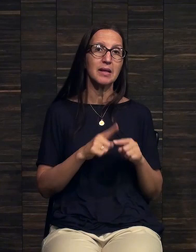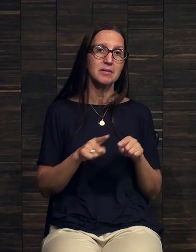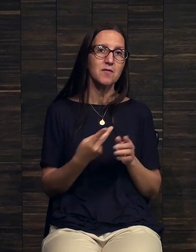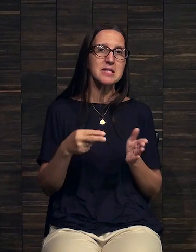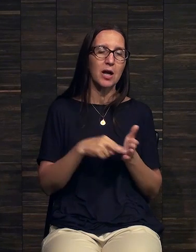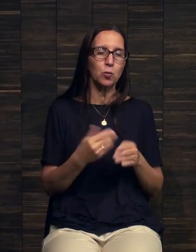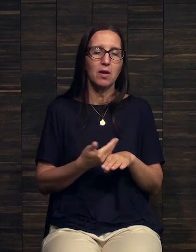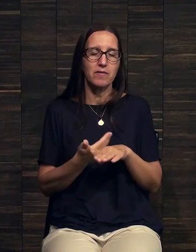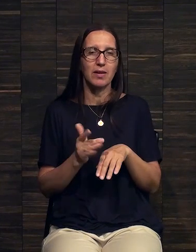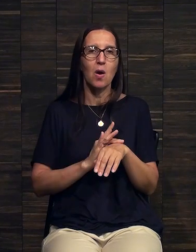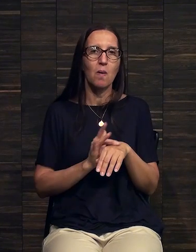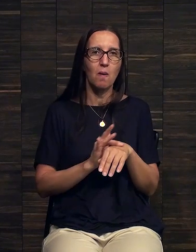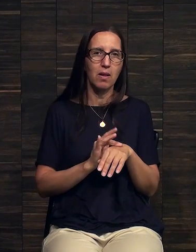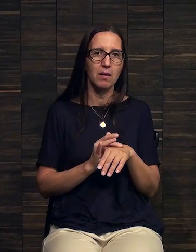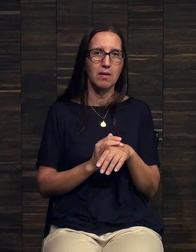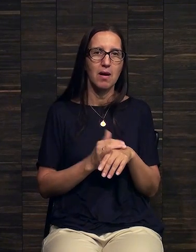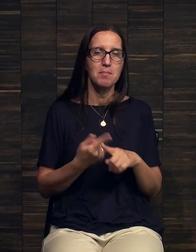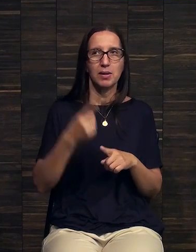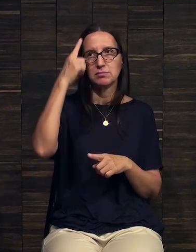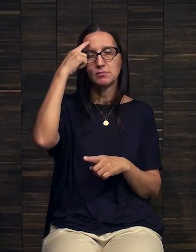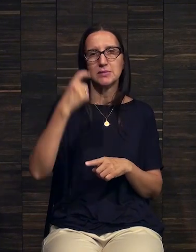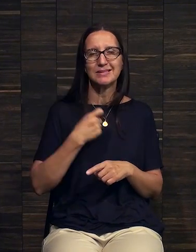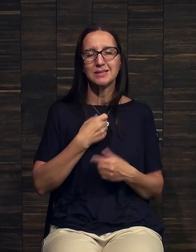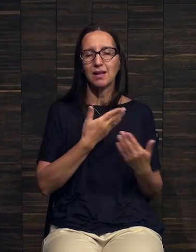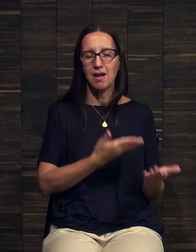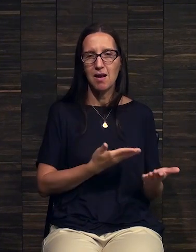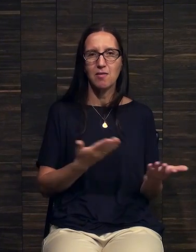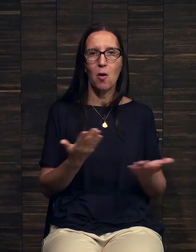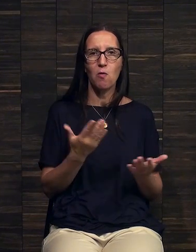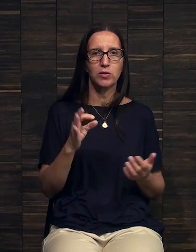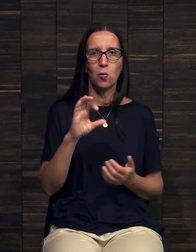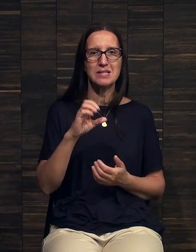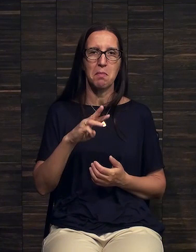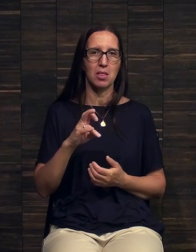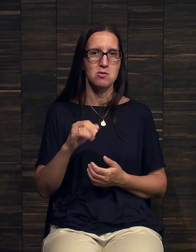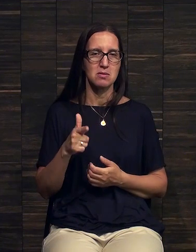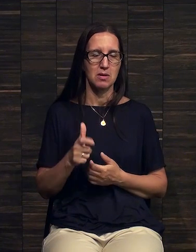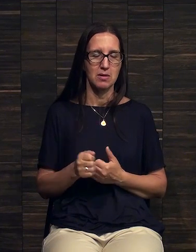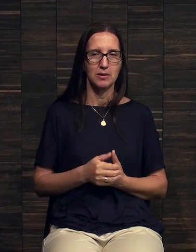homosexuality, they are naked and they just